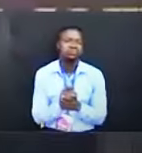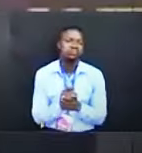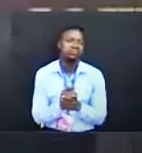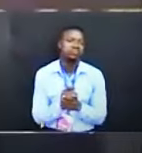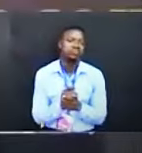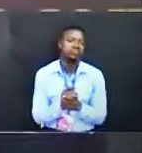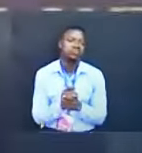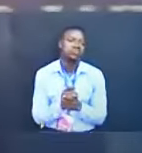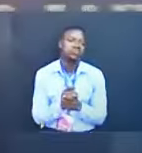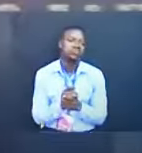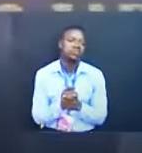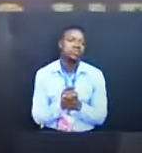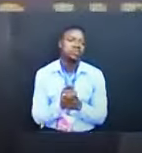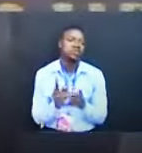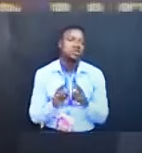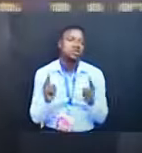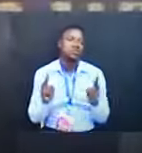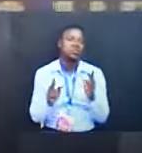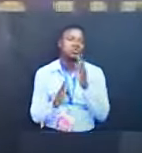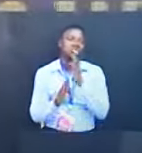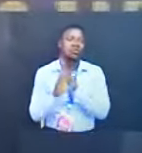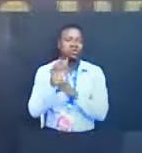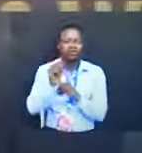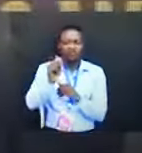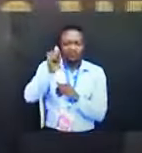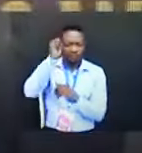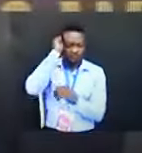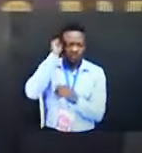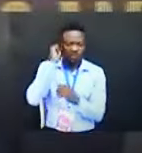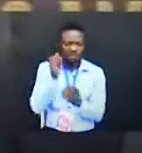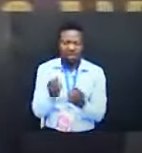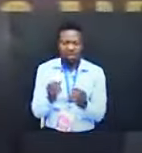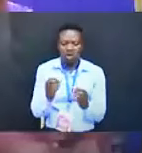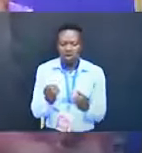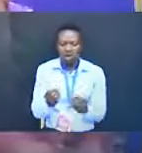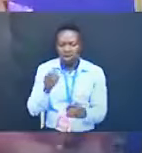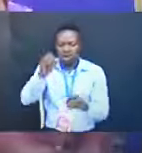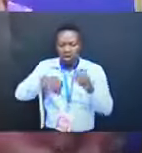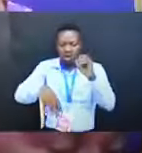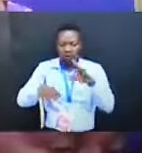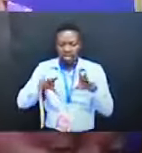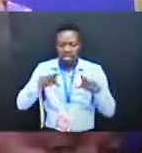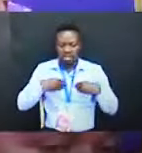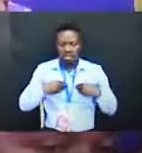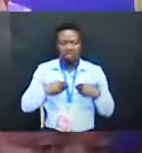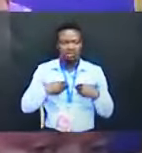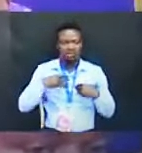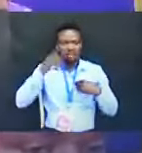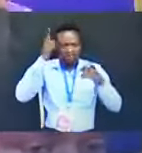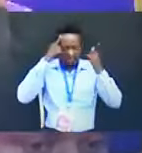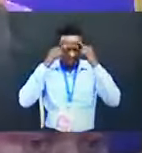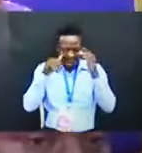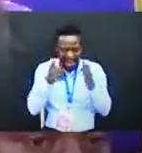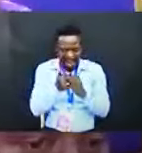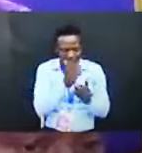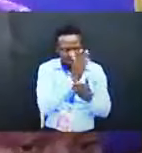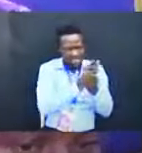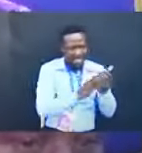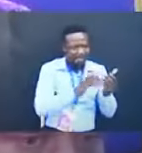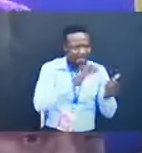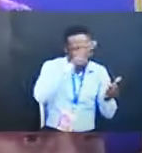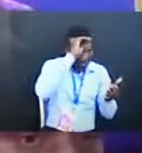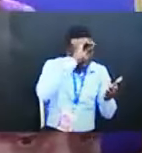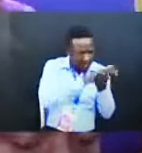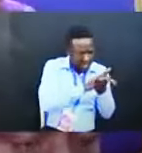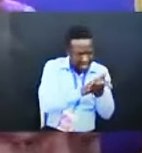And so God was refusing the offerings because of the way some people have been treating their spouses.